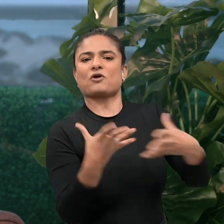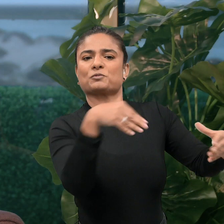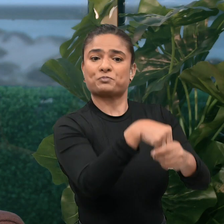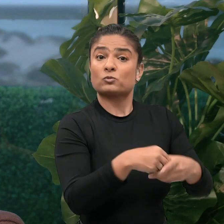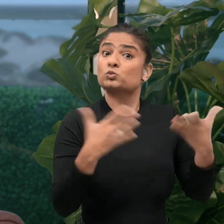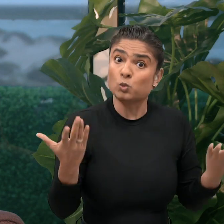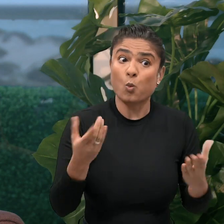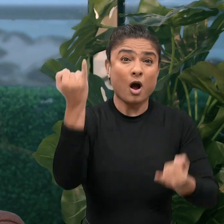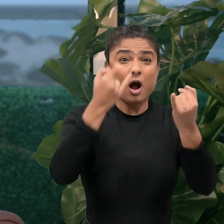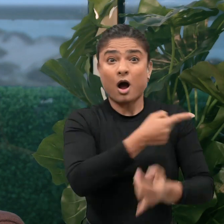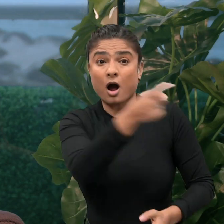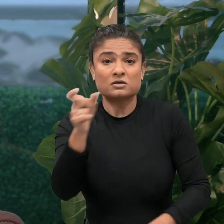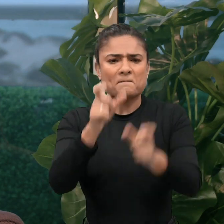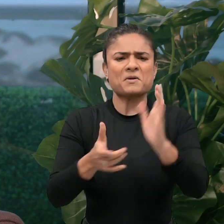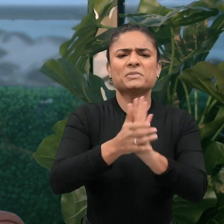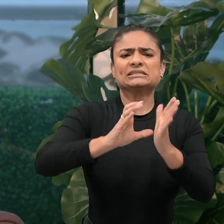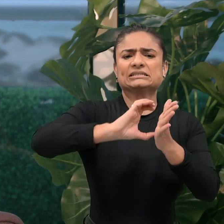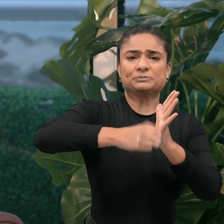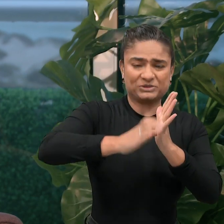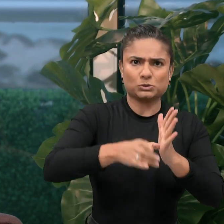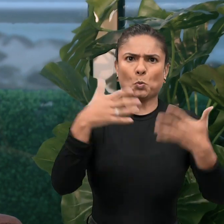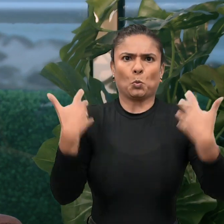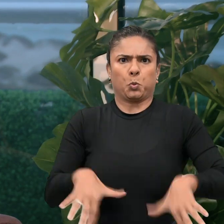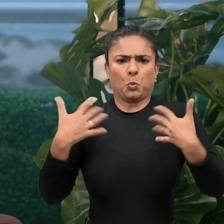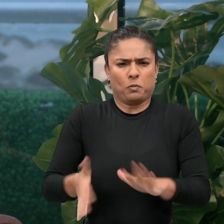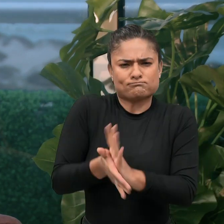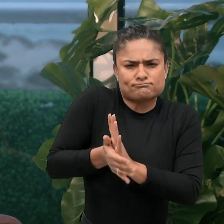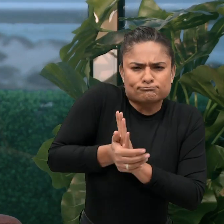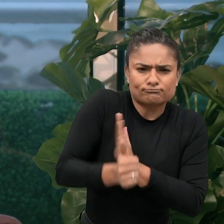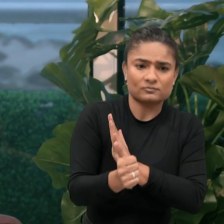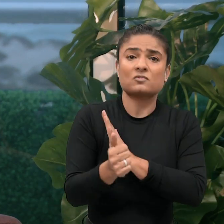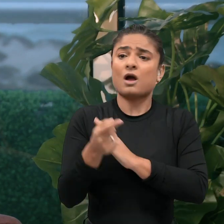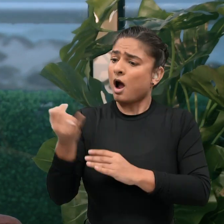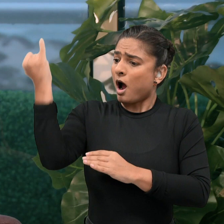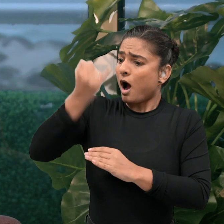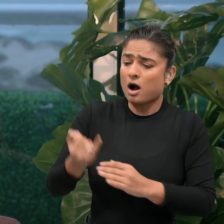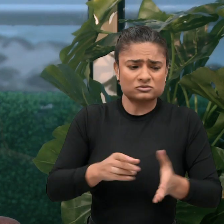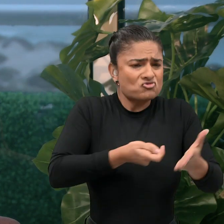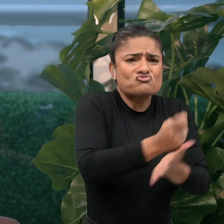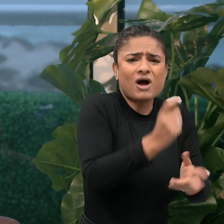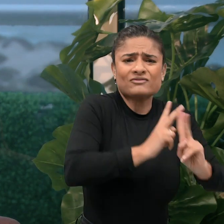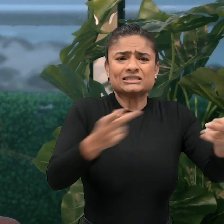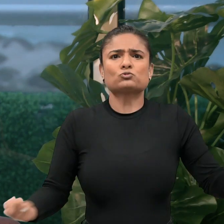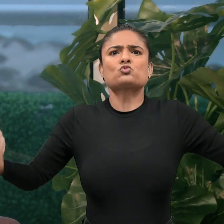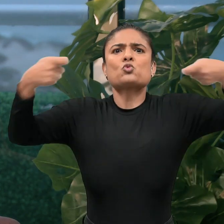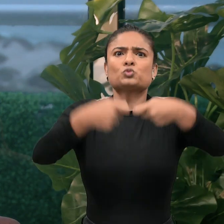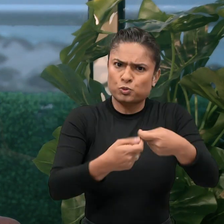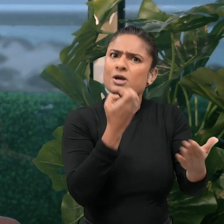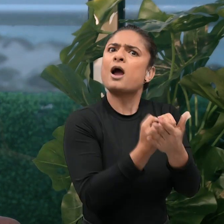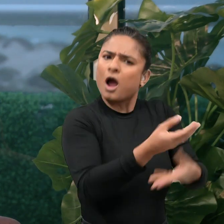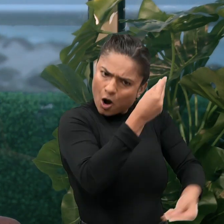with disabilities being very talented in the arts and crafts, their crafts do not contribute to the economic